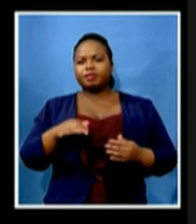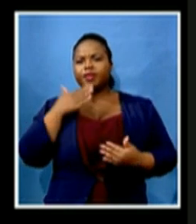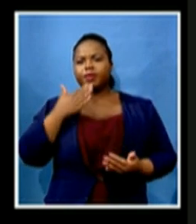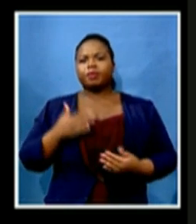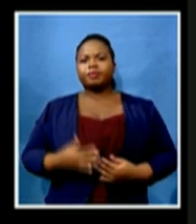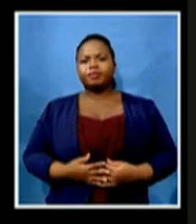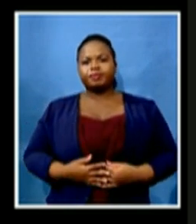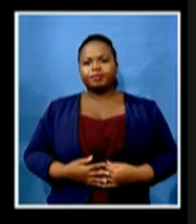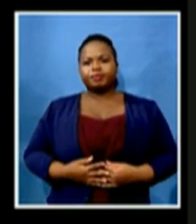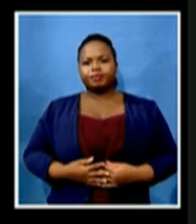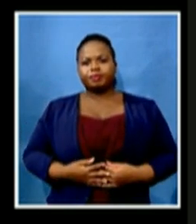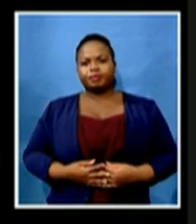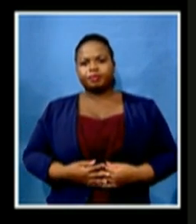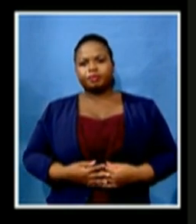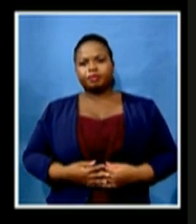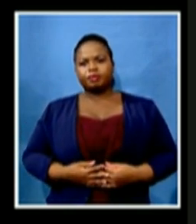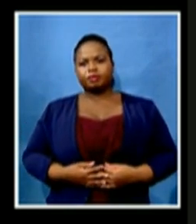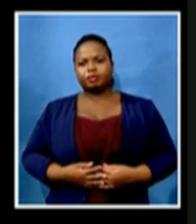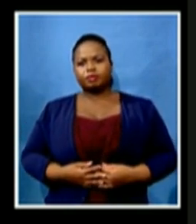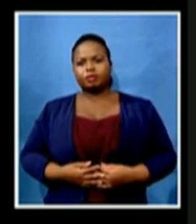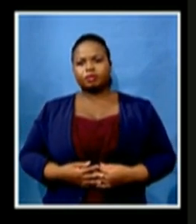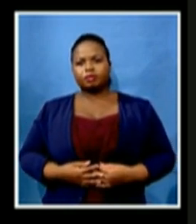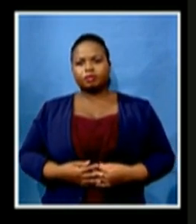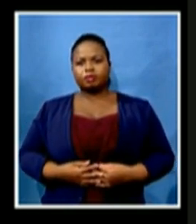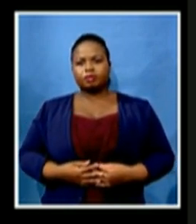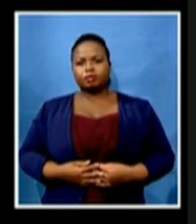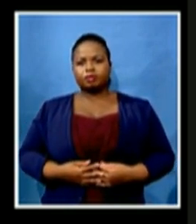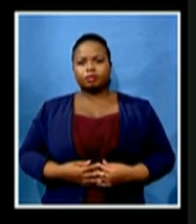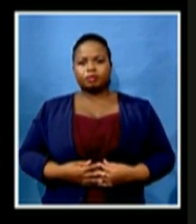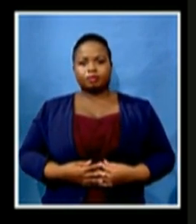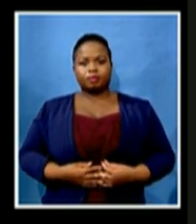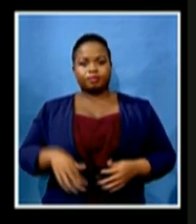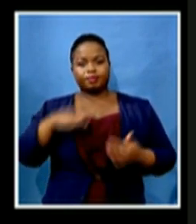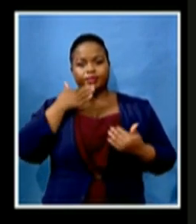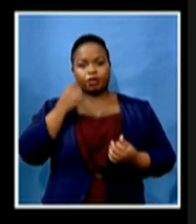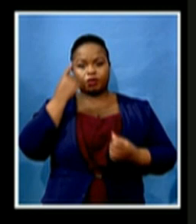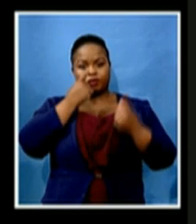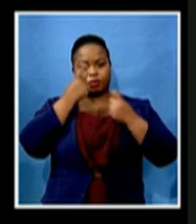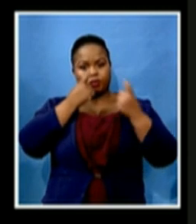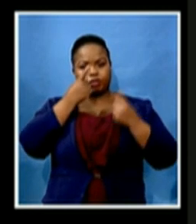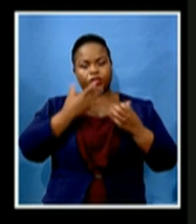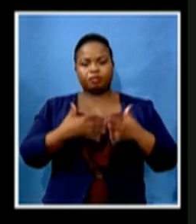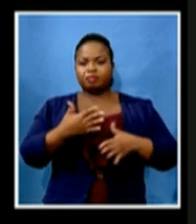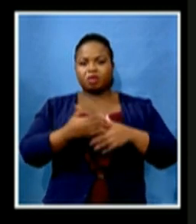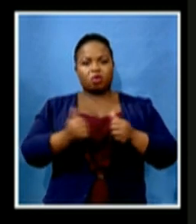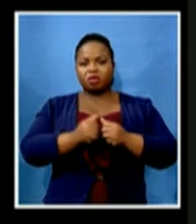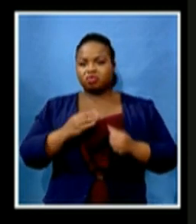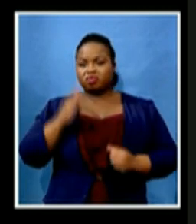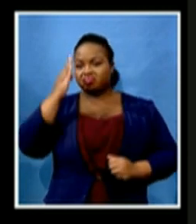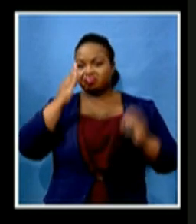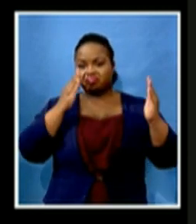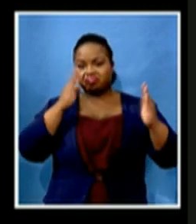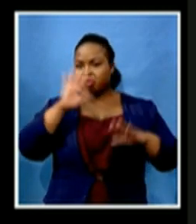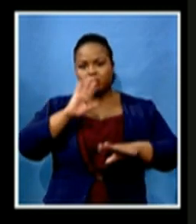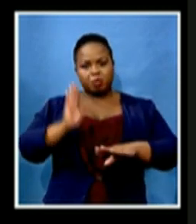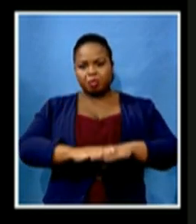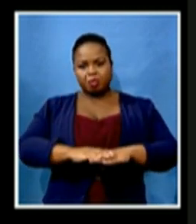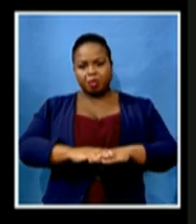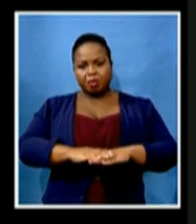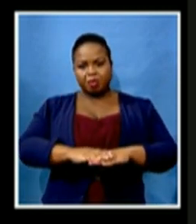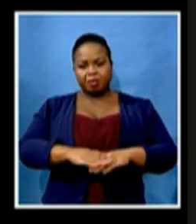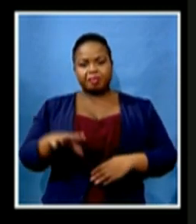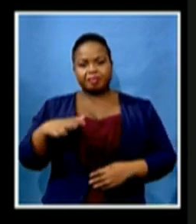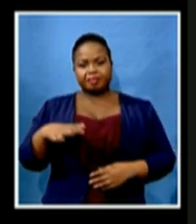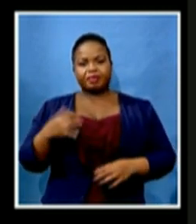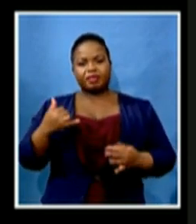Thank you very much for the questions. Colleagues, I do not see any other hands. I'm going to give one more minute